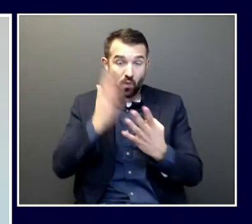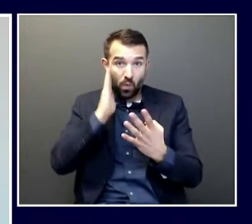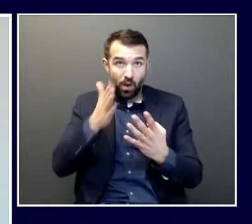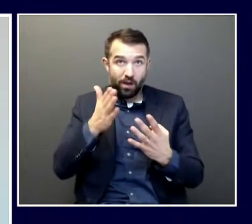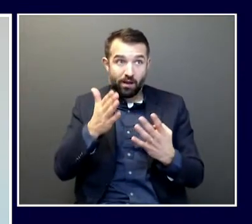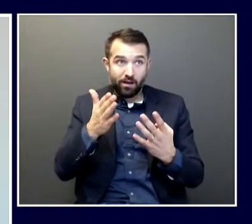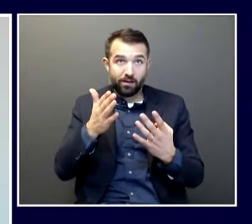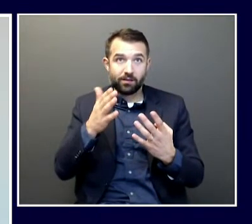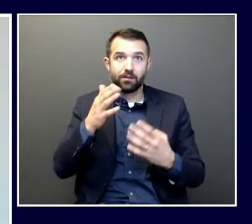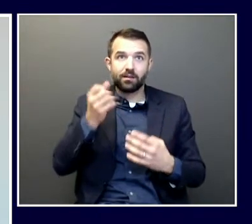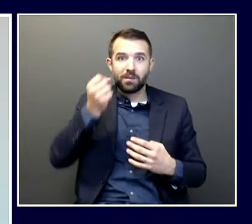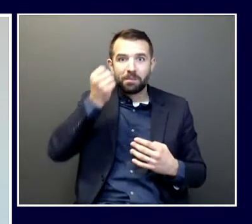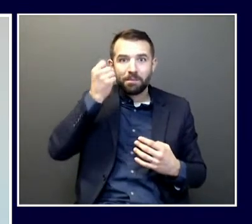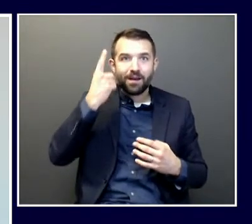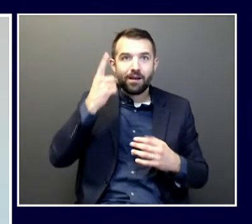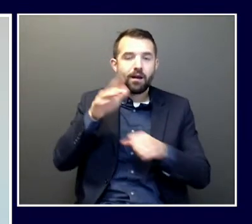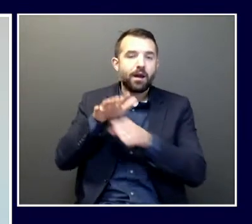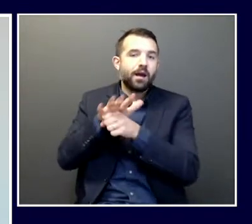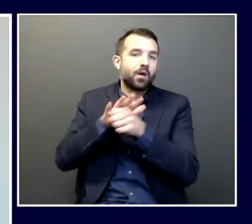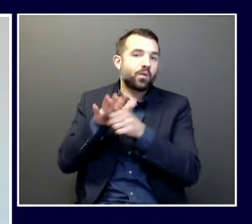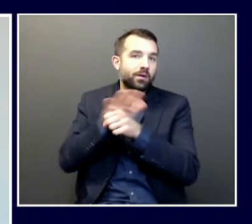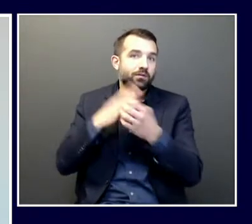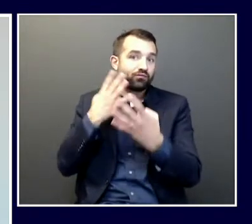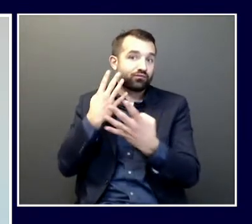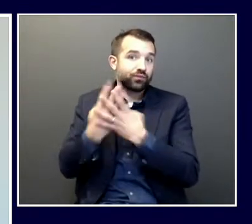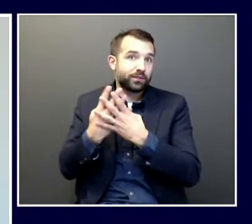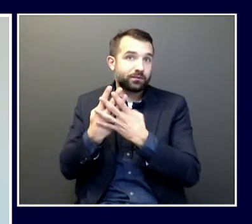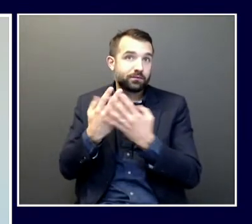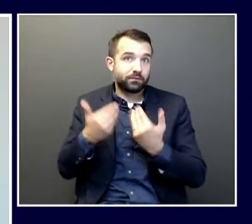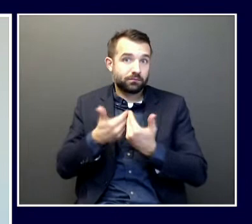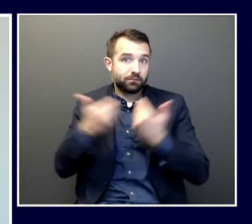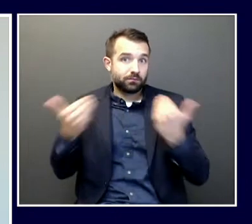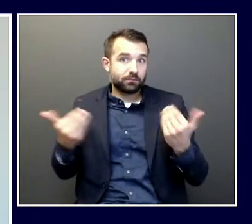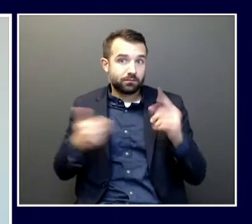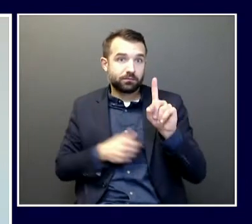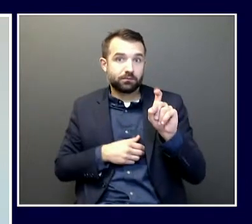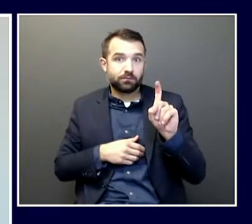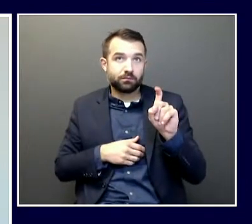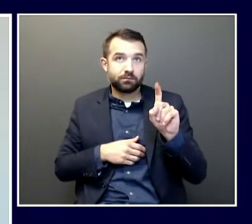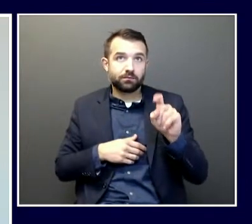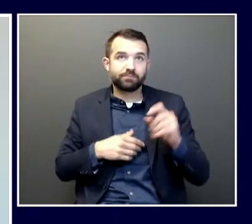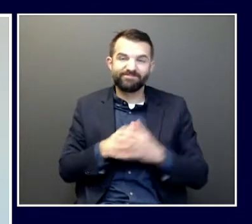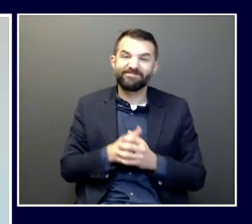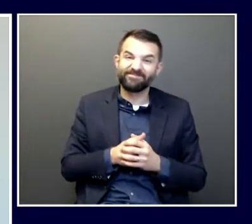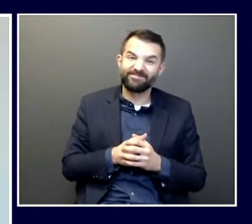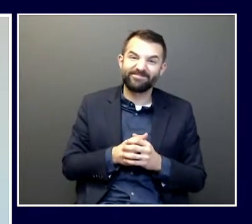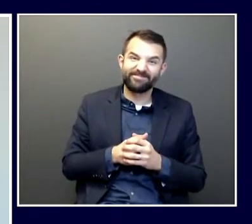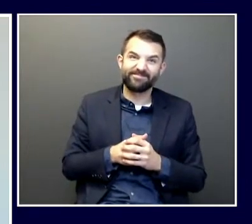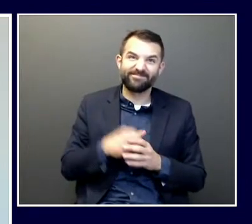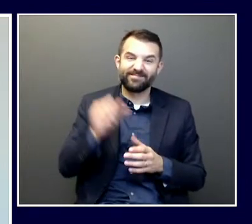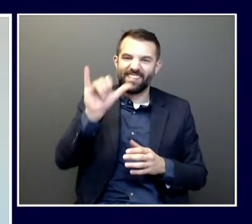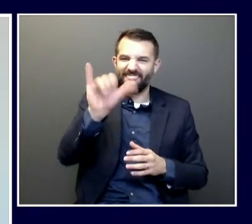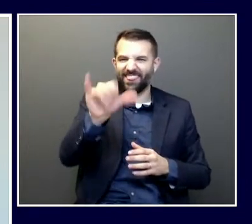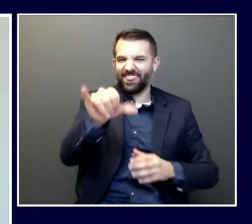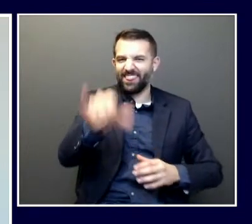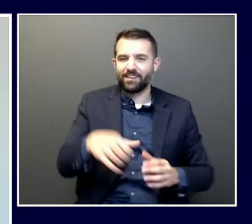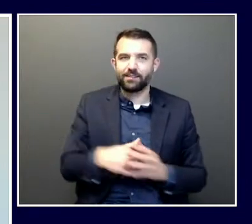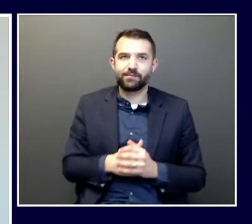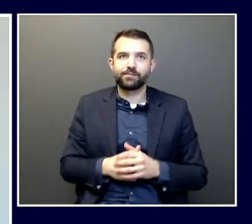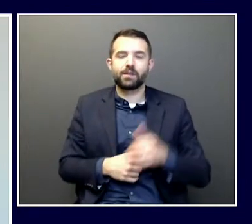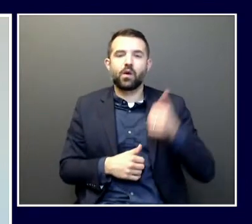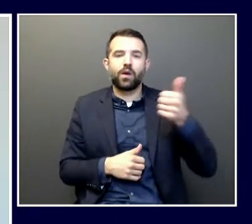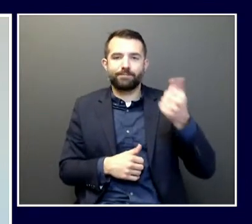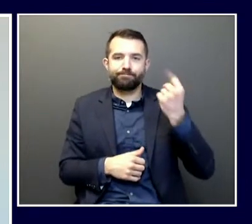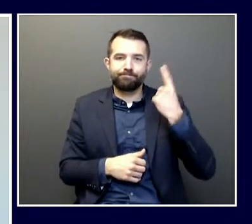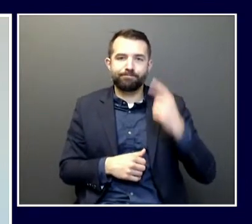jail because of that number of employees. Yeah, generally, I think that's right. Great, thank you. Thank you. Great, And I would